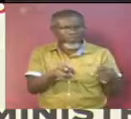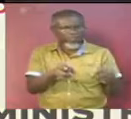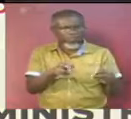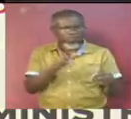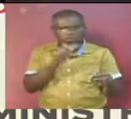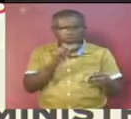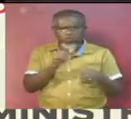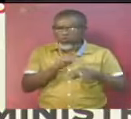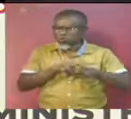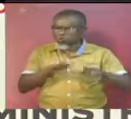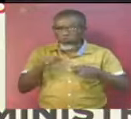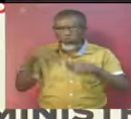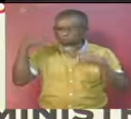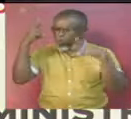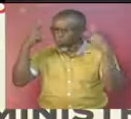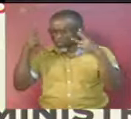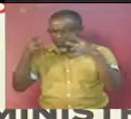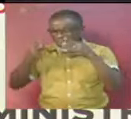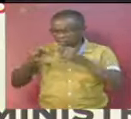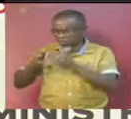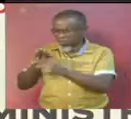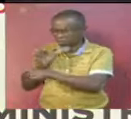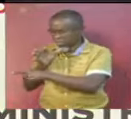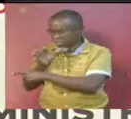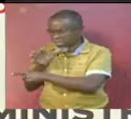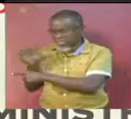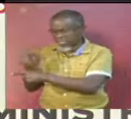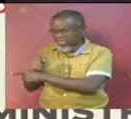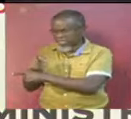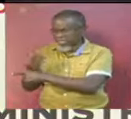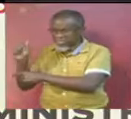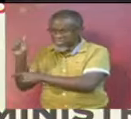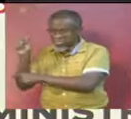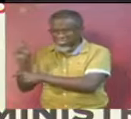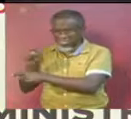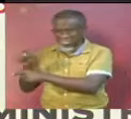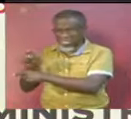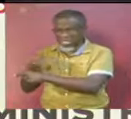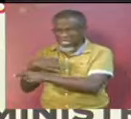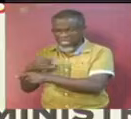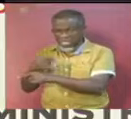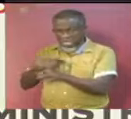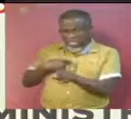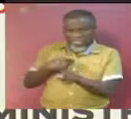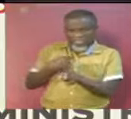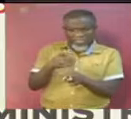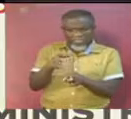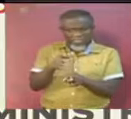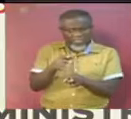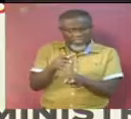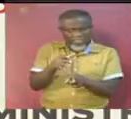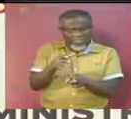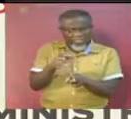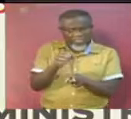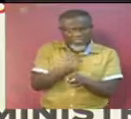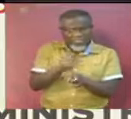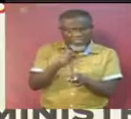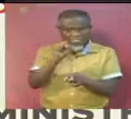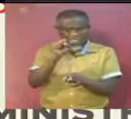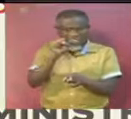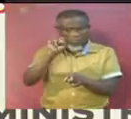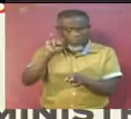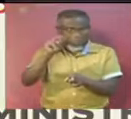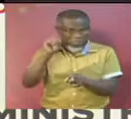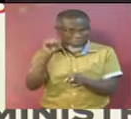father, spouse received the Oxford AstraZeneca, for example, and you're receiving the Sinopharm, that there should be a problem.